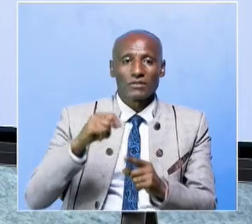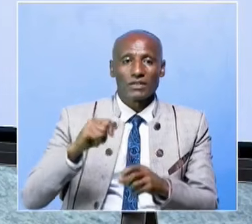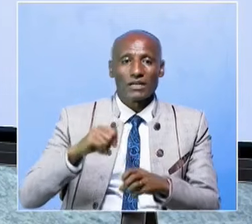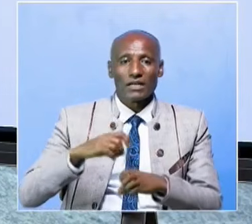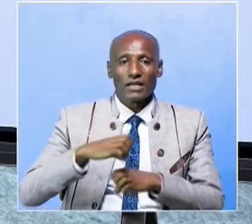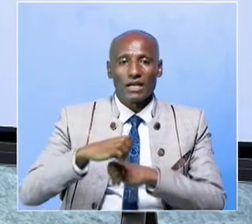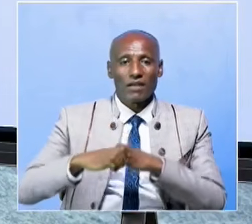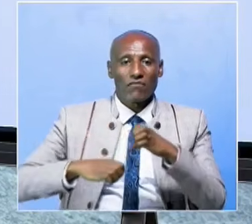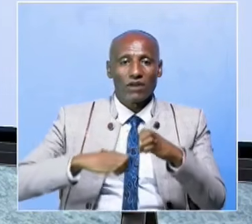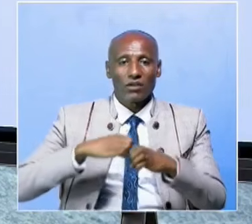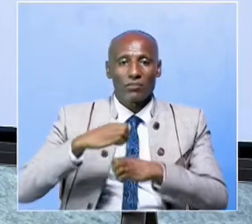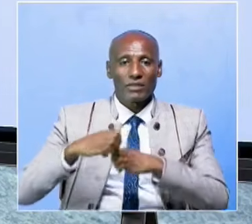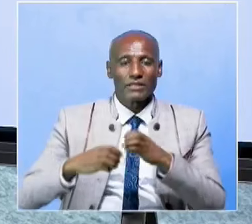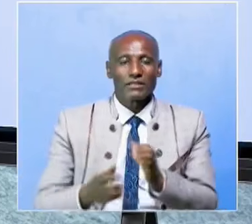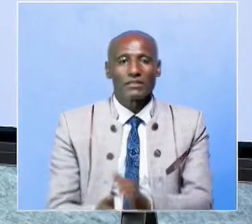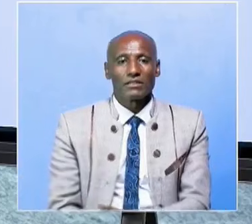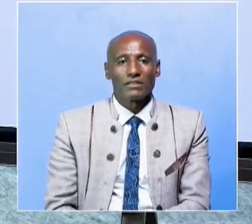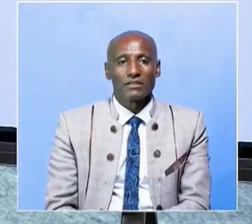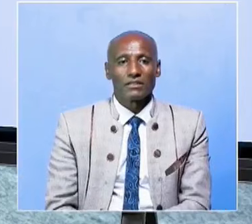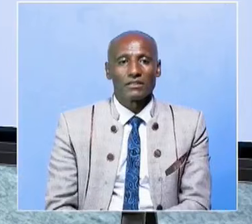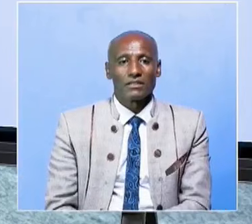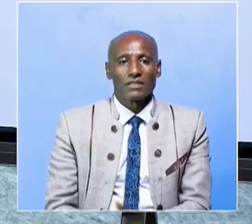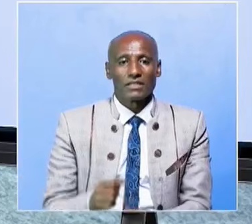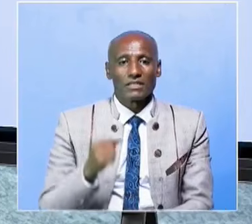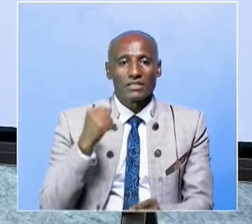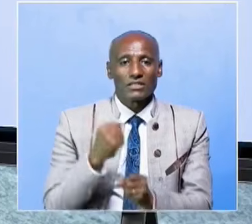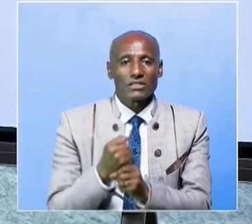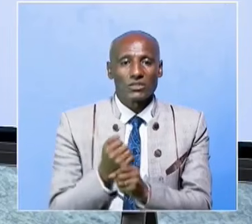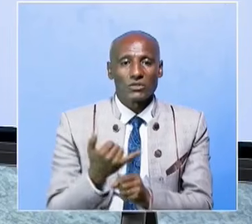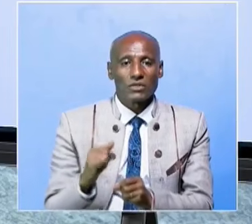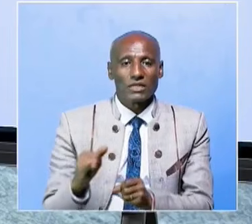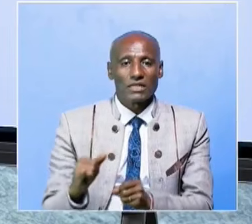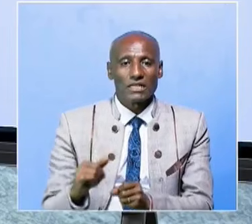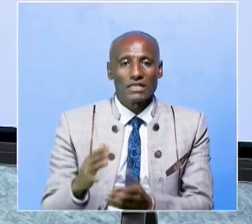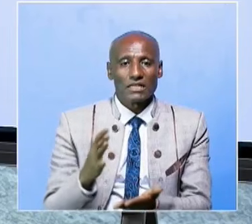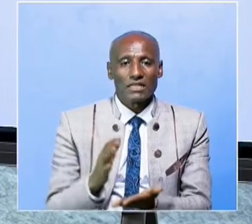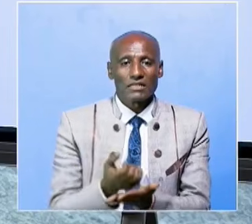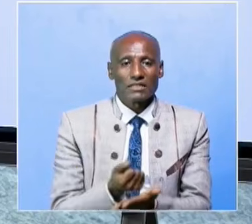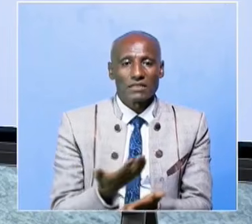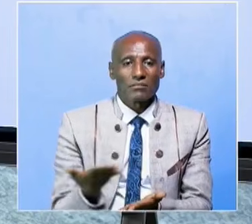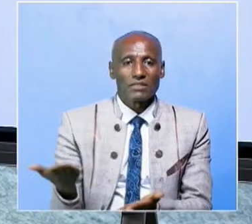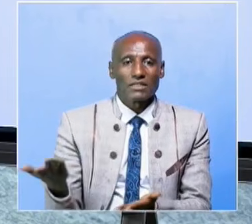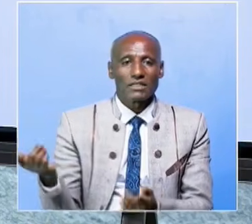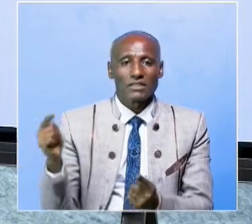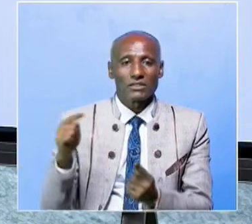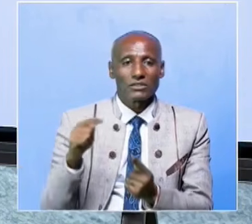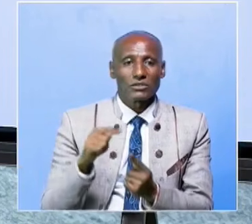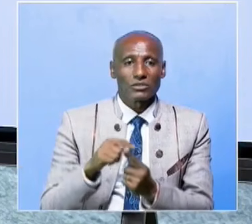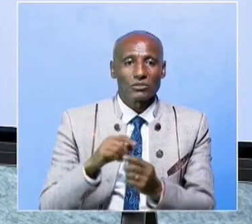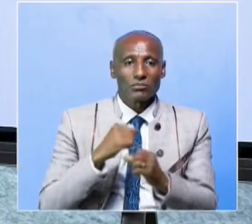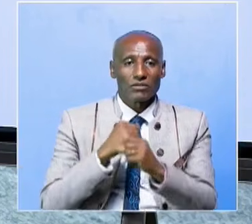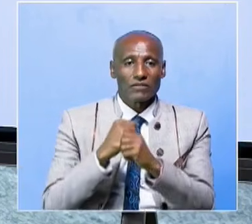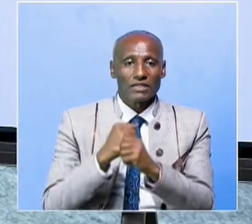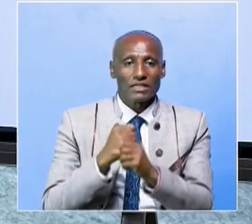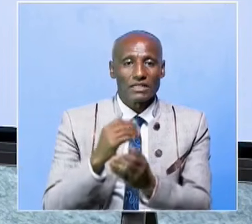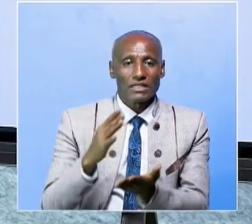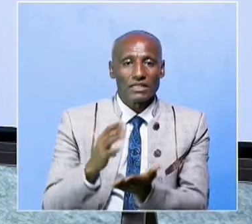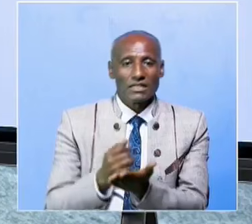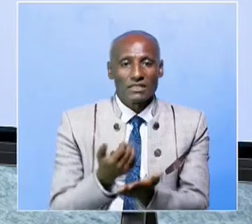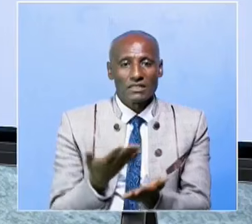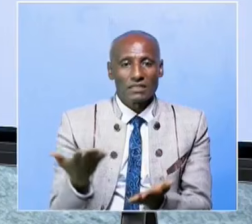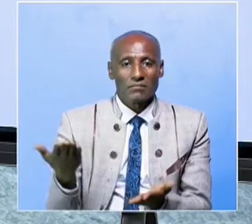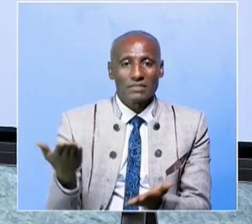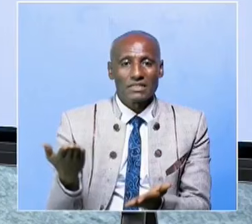This is doing something to prevent something from happening, something bad, especially